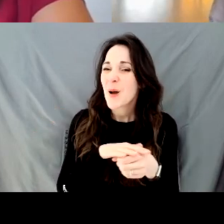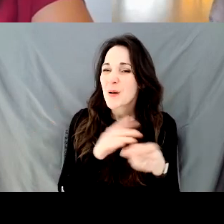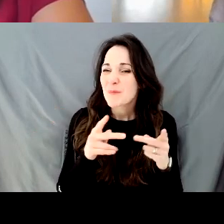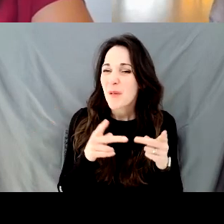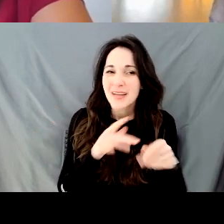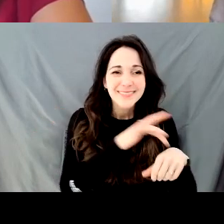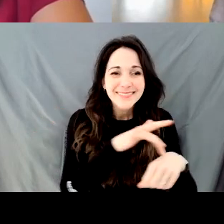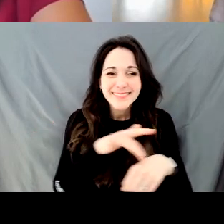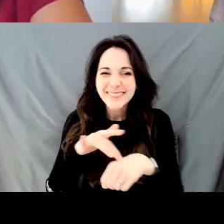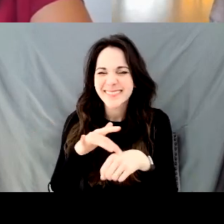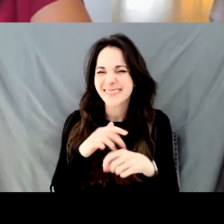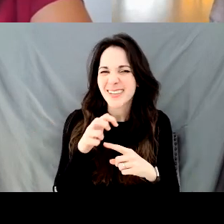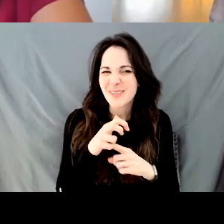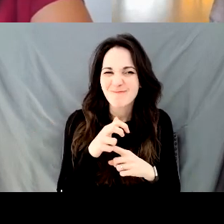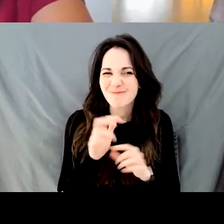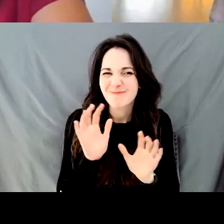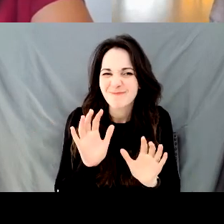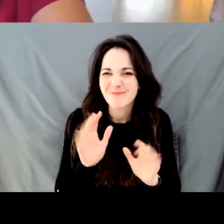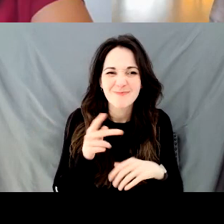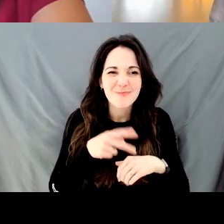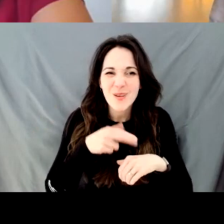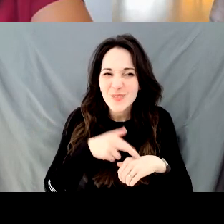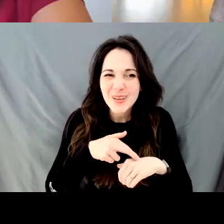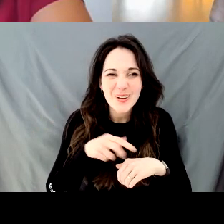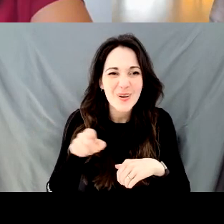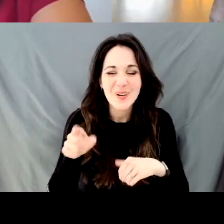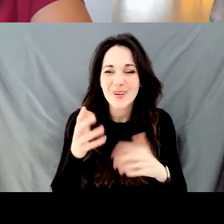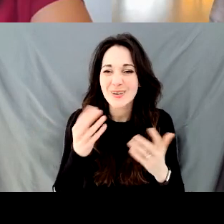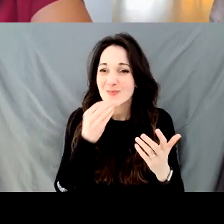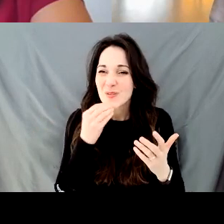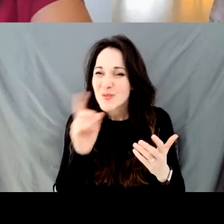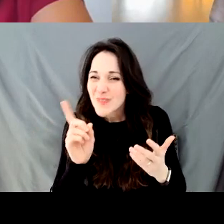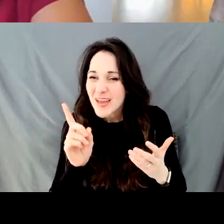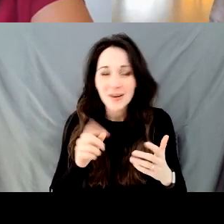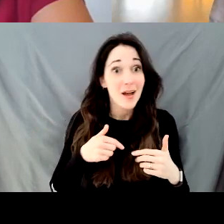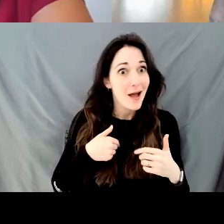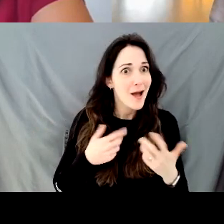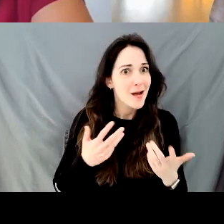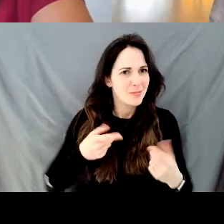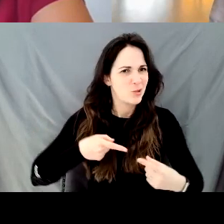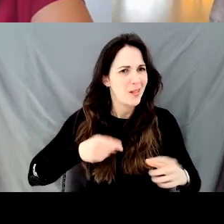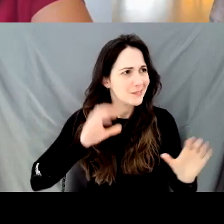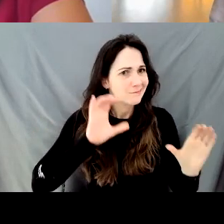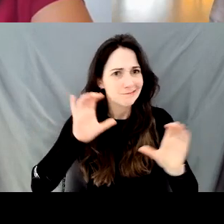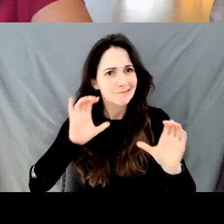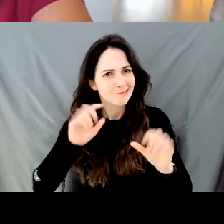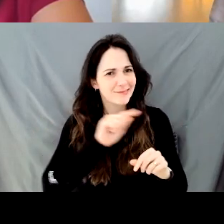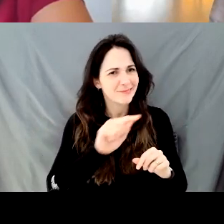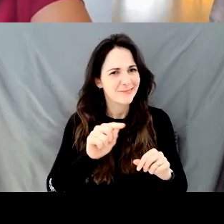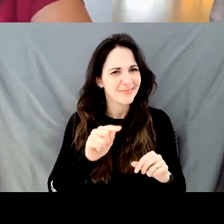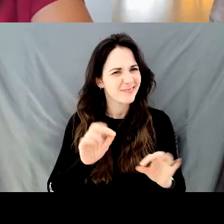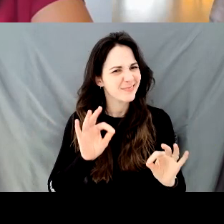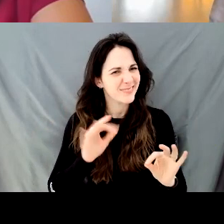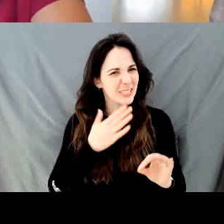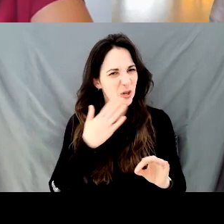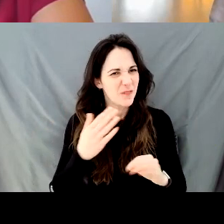Rican food or just any Latin food? Has been a struggle since we moved to Rochester. Charlotte was